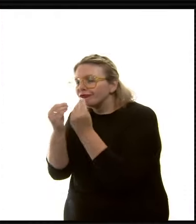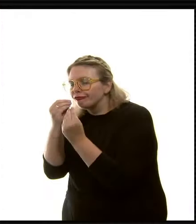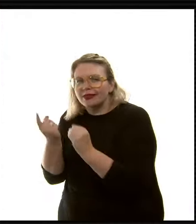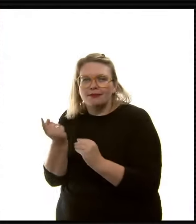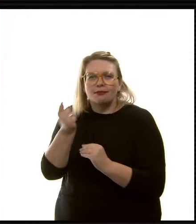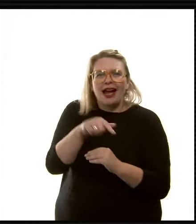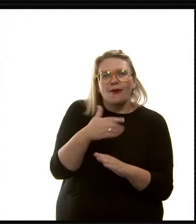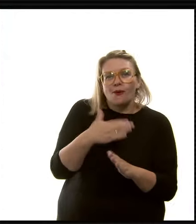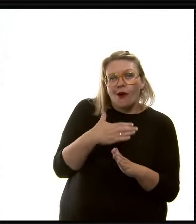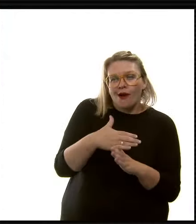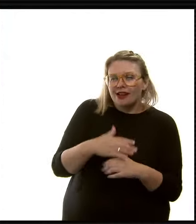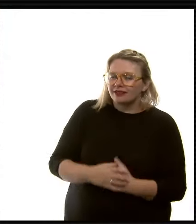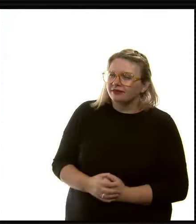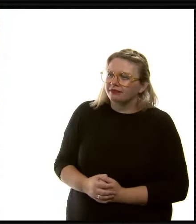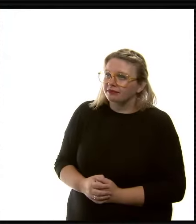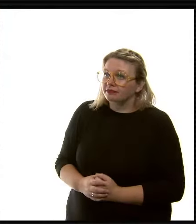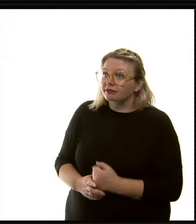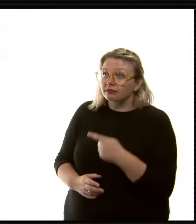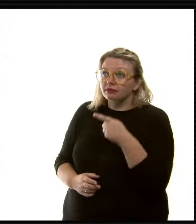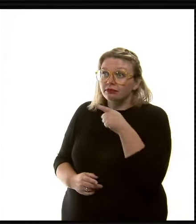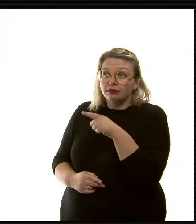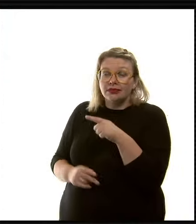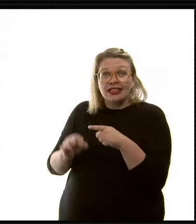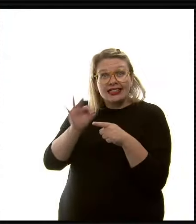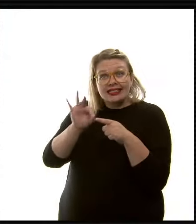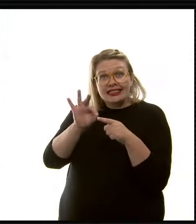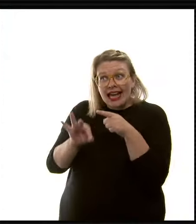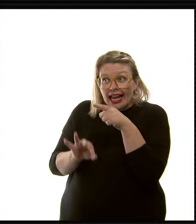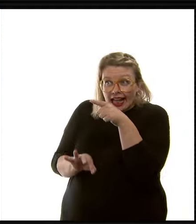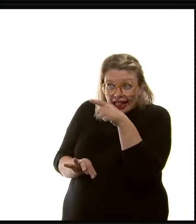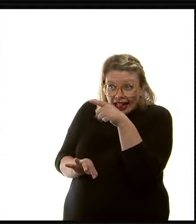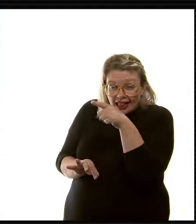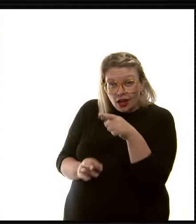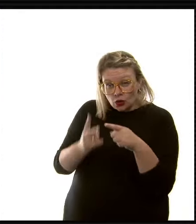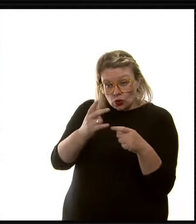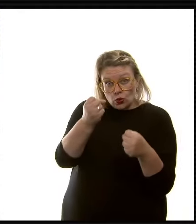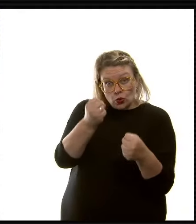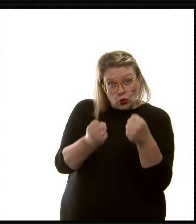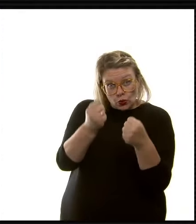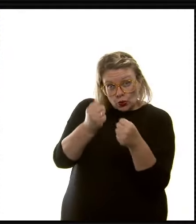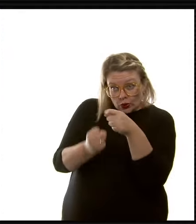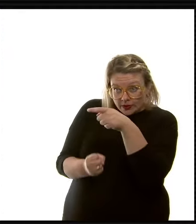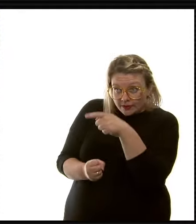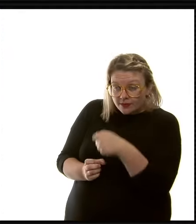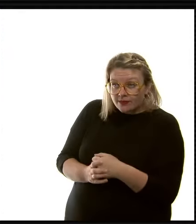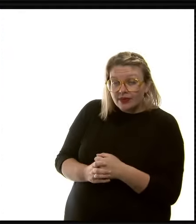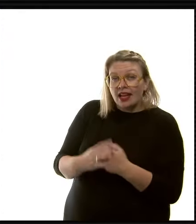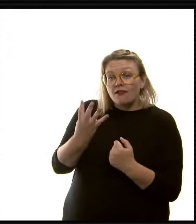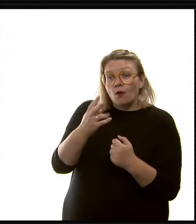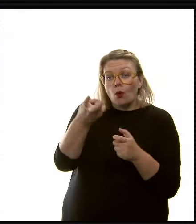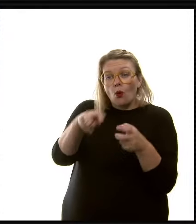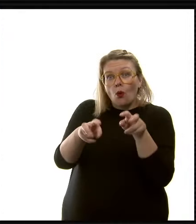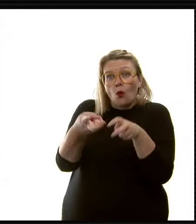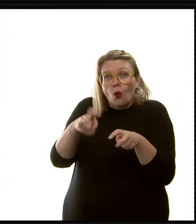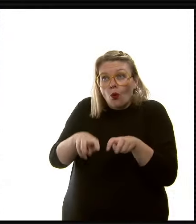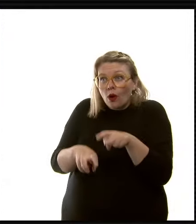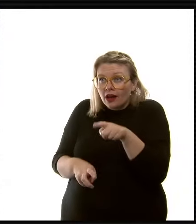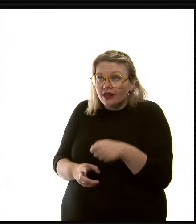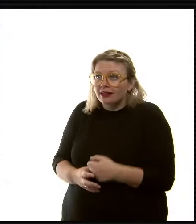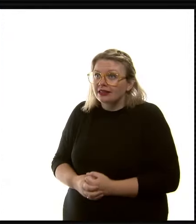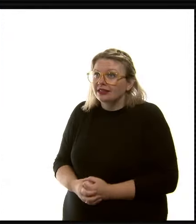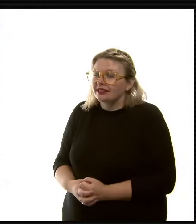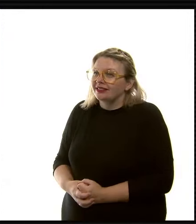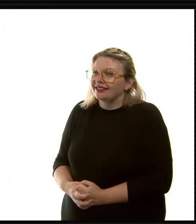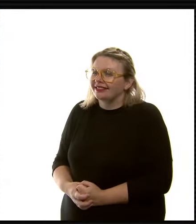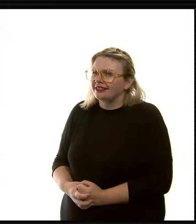We have that super detailed cockpit here, 2 steering wheels instead of 1. You can go ahead and put the 4 minifigures in the cockpit together. I think we only